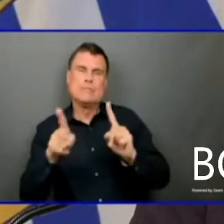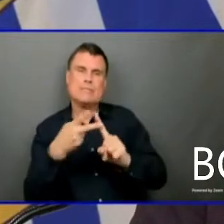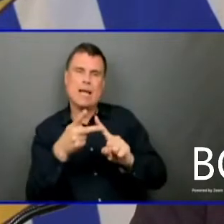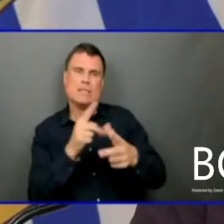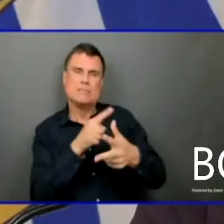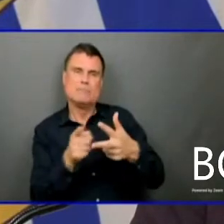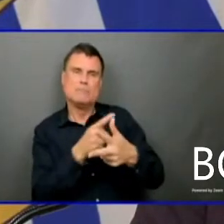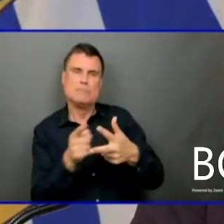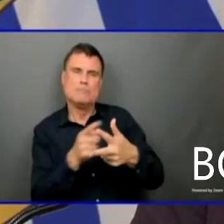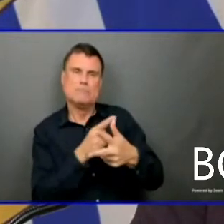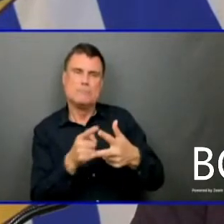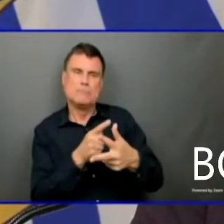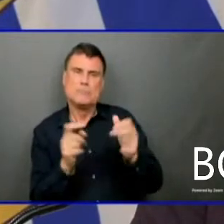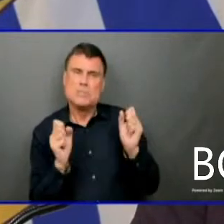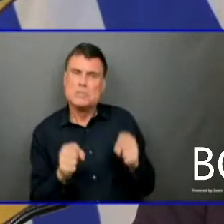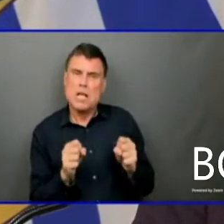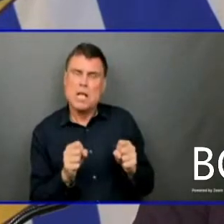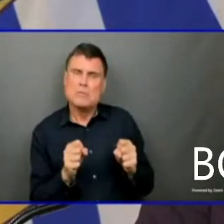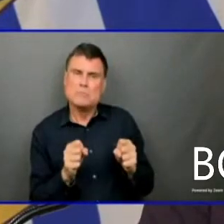And we want to make sure that we're